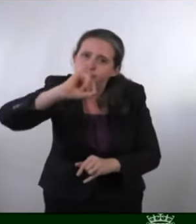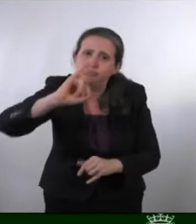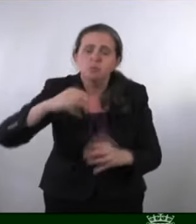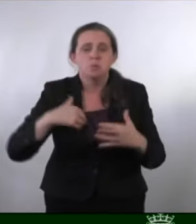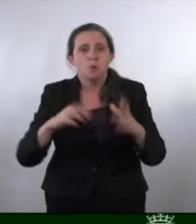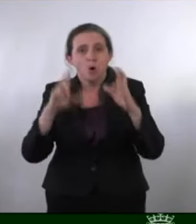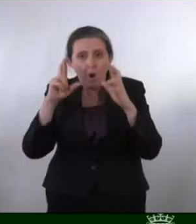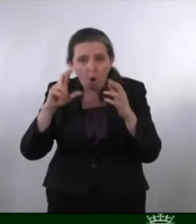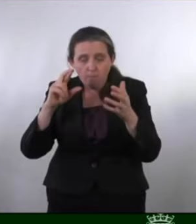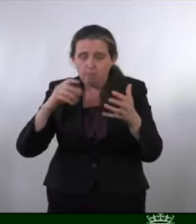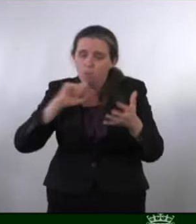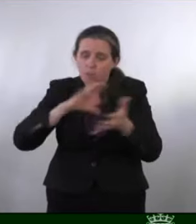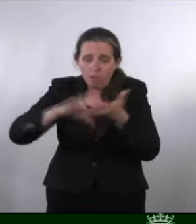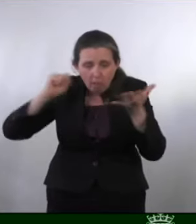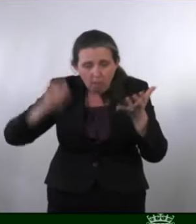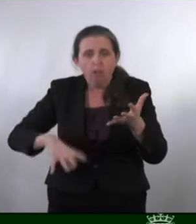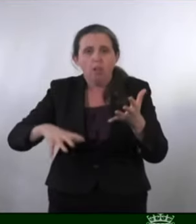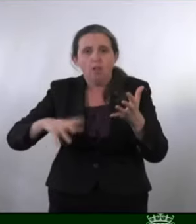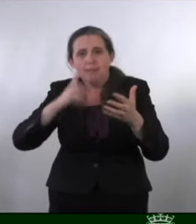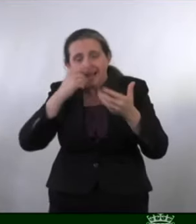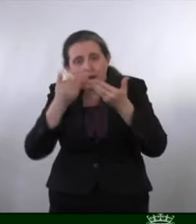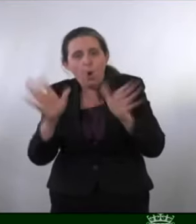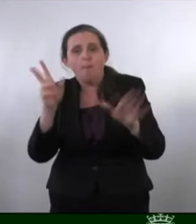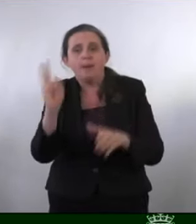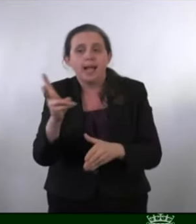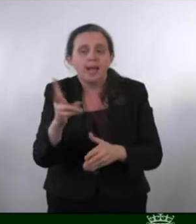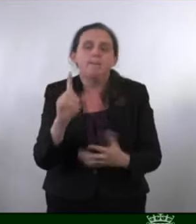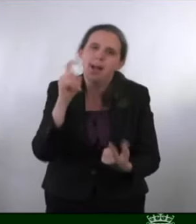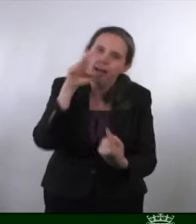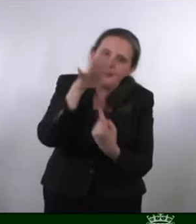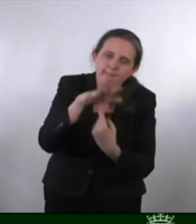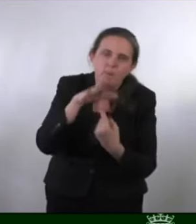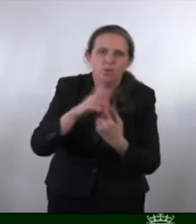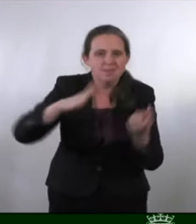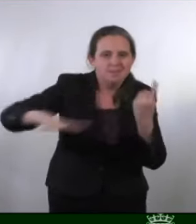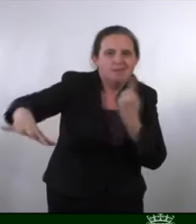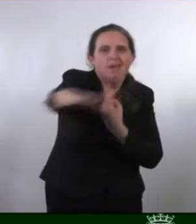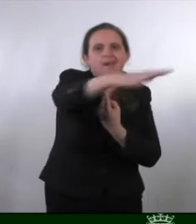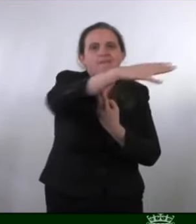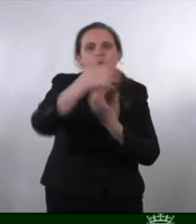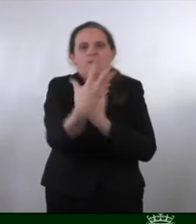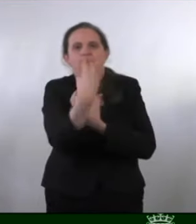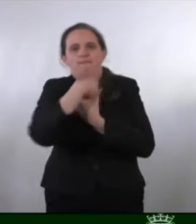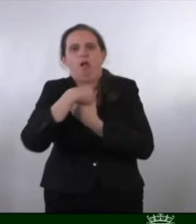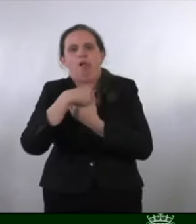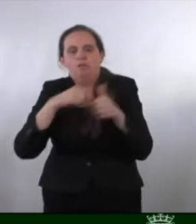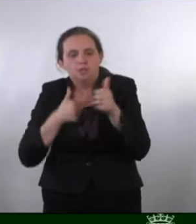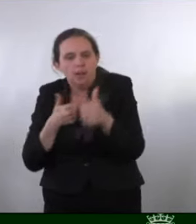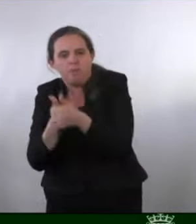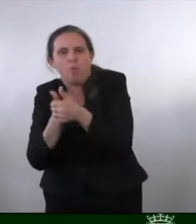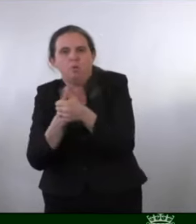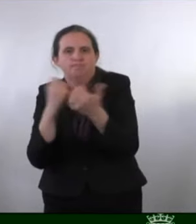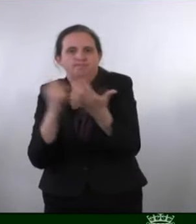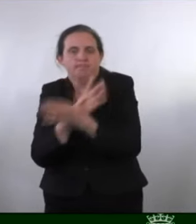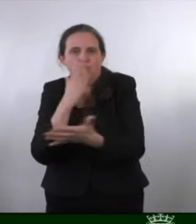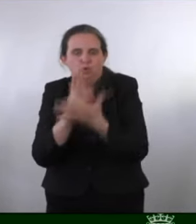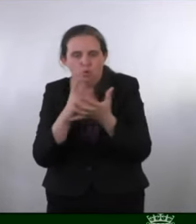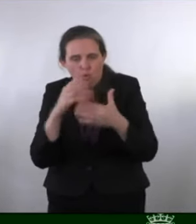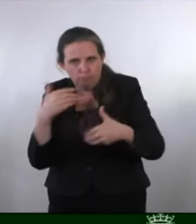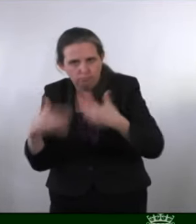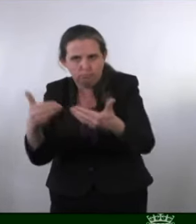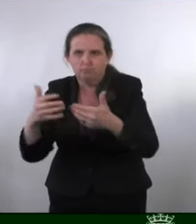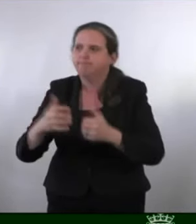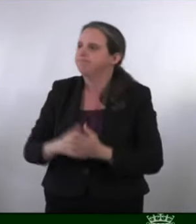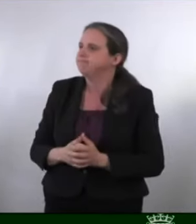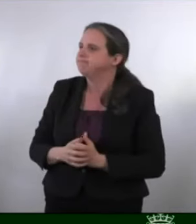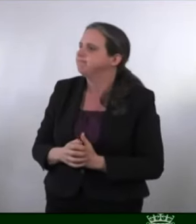them off and keep them off, but clearly that depends on everybody doing their bit. I hope we have a link to